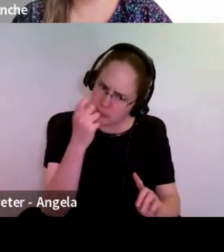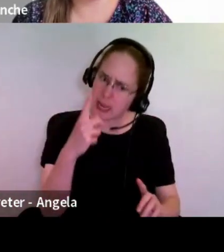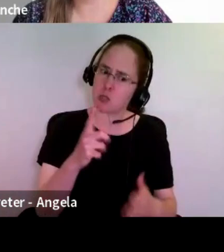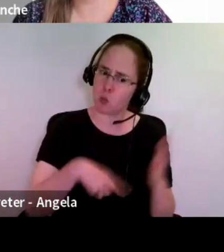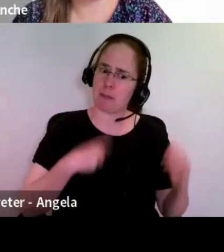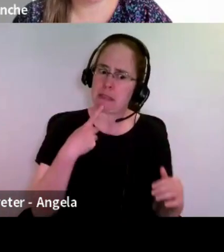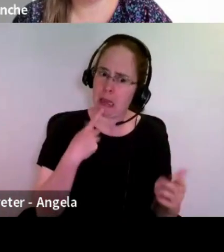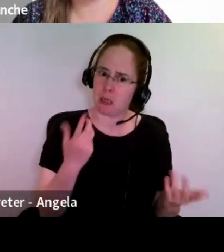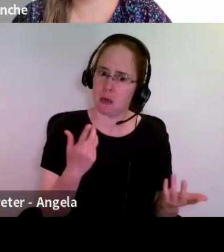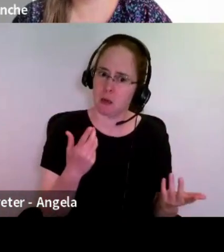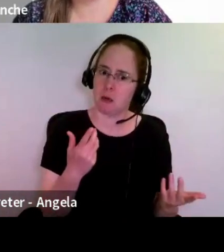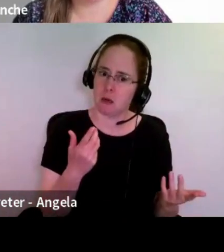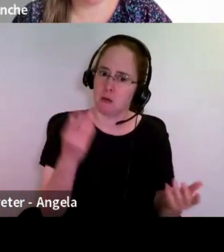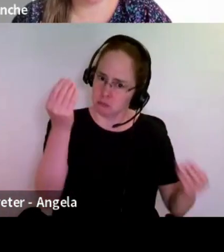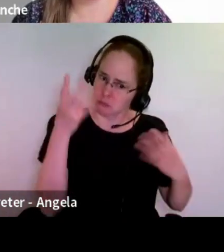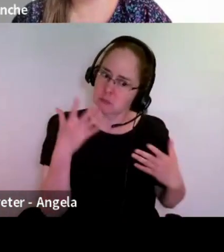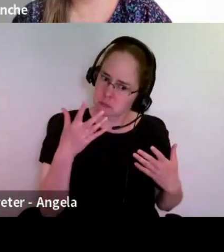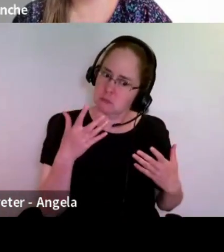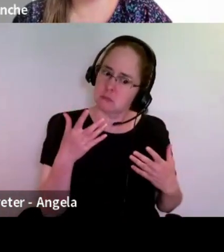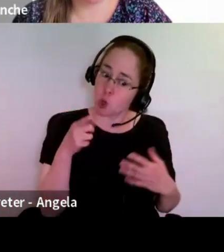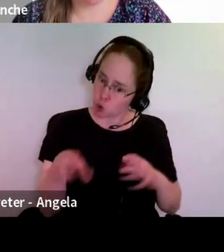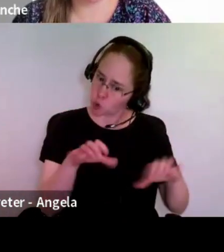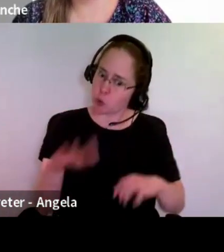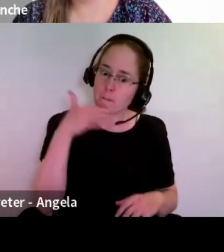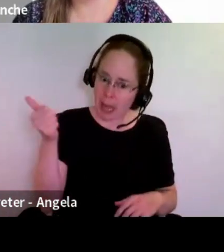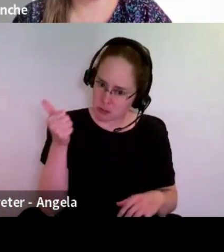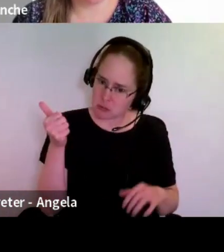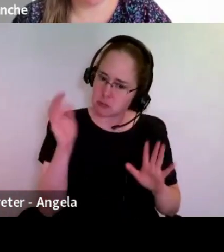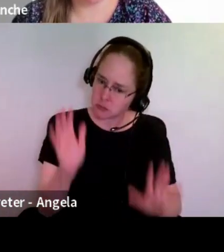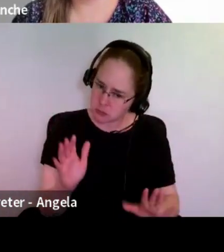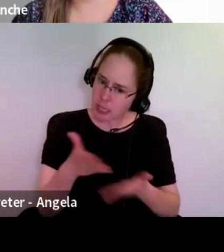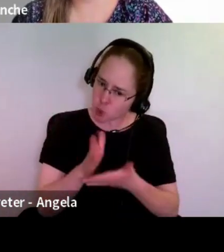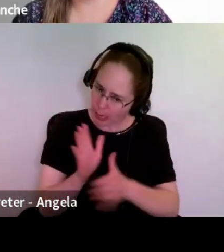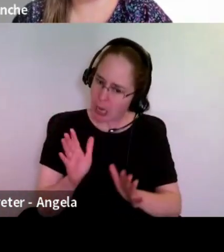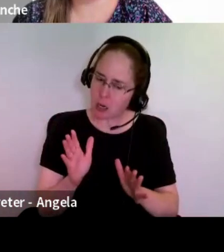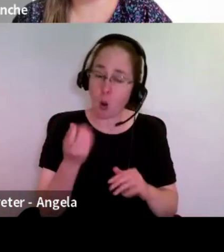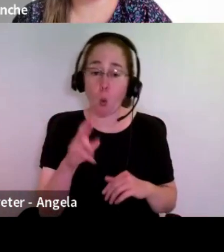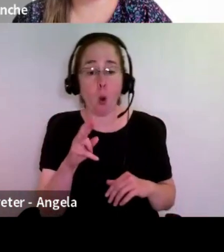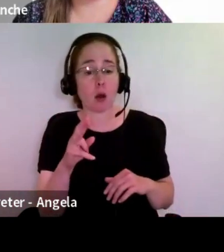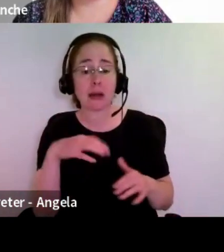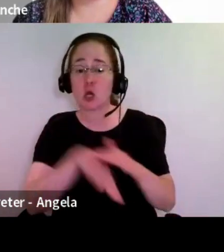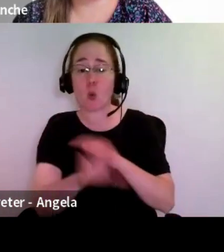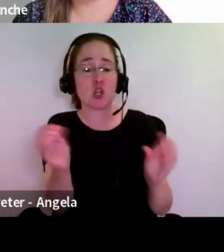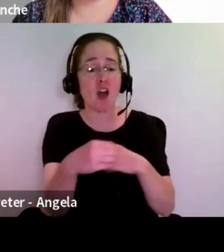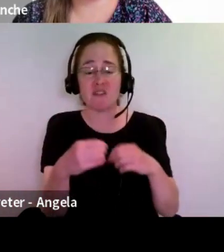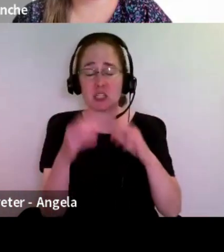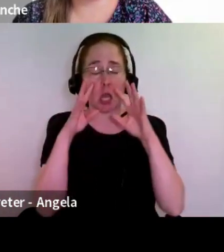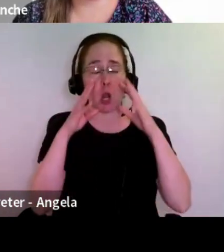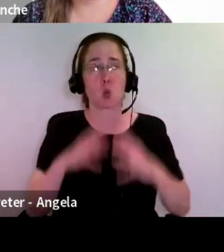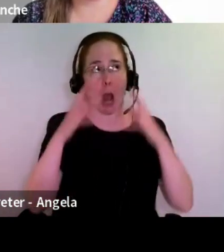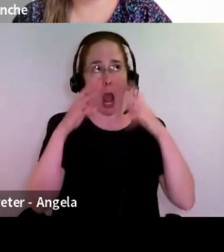we're saying, to say, look, you're doing the best you can. It's okay. Or just to go in our office and cry. I do that a